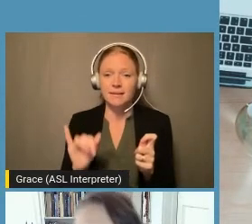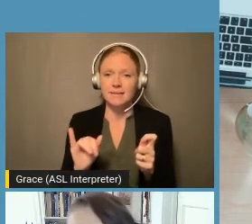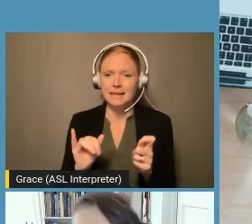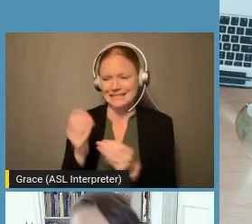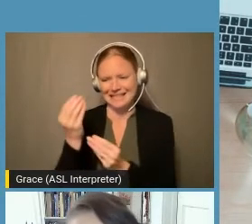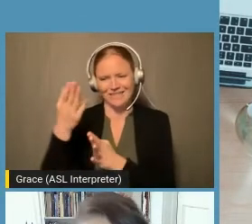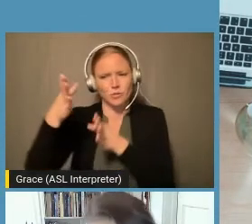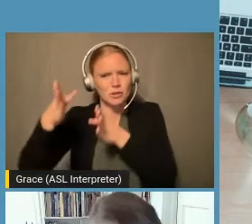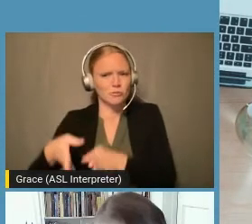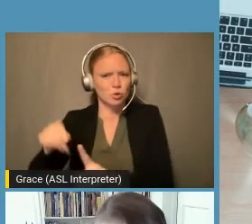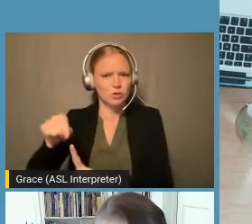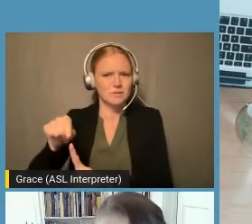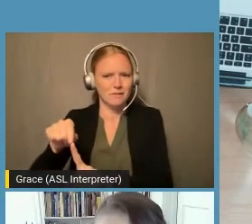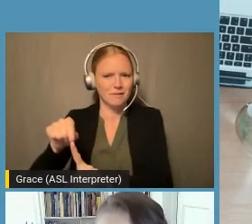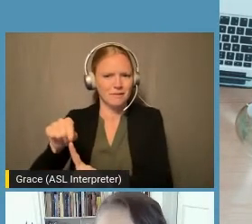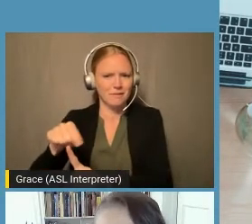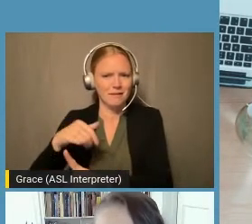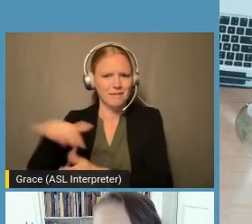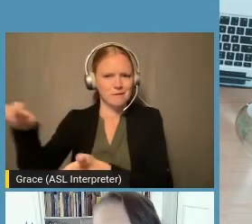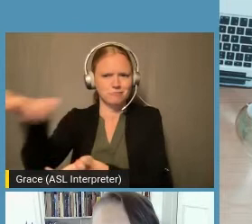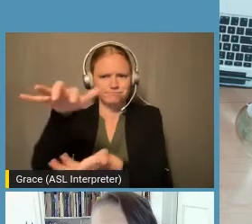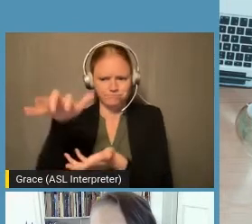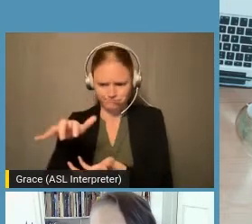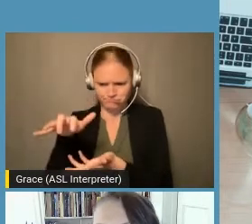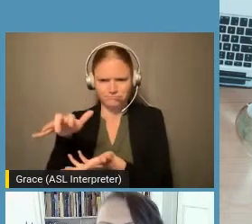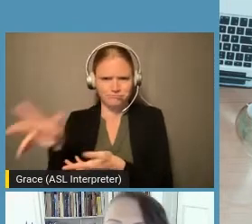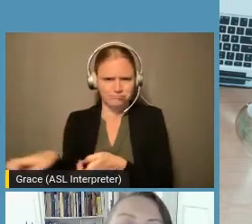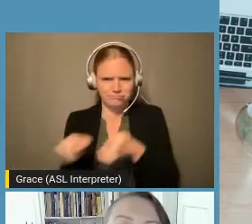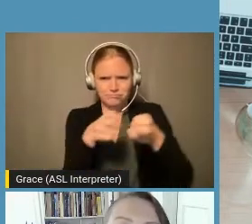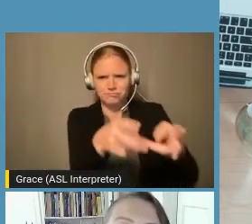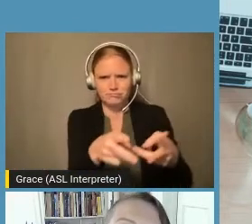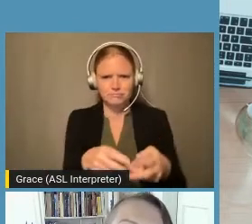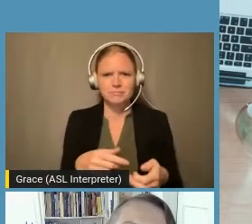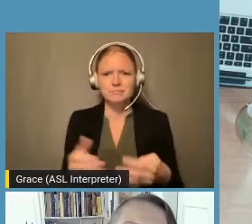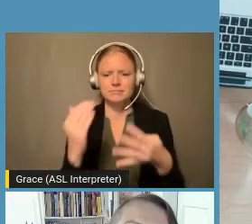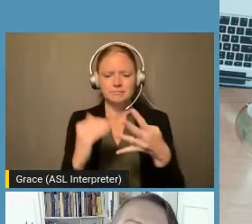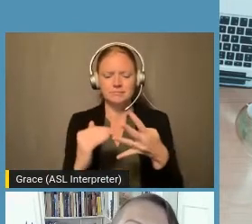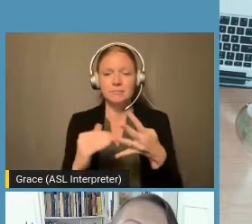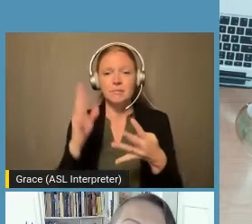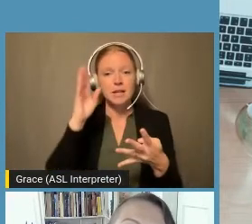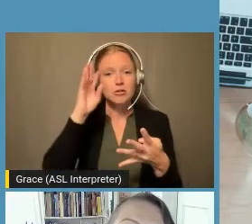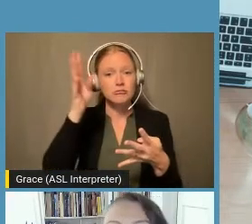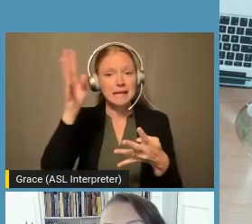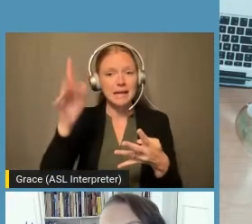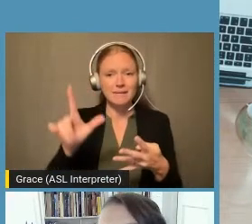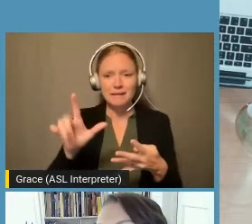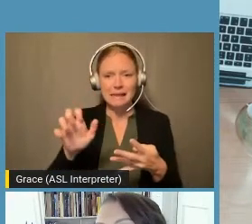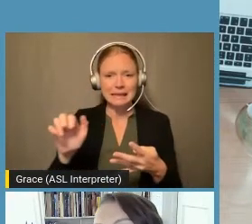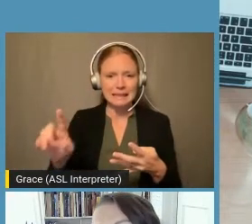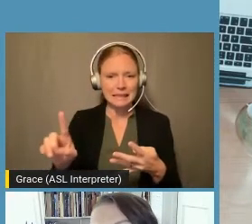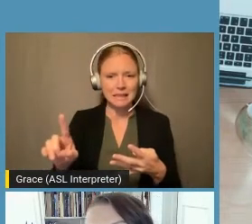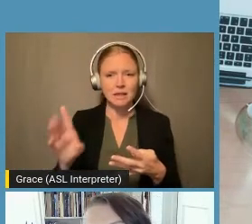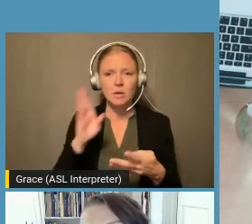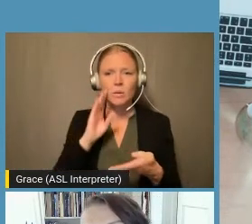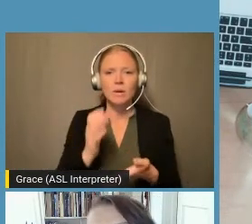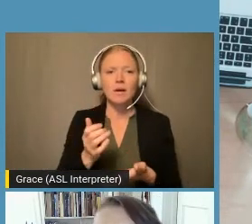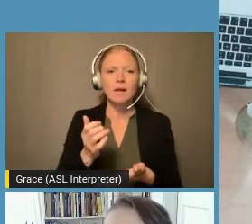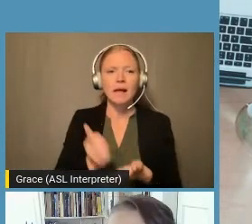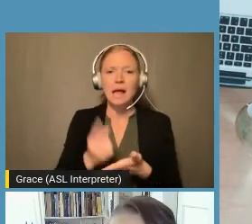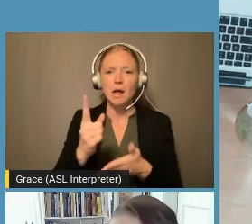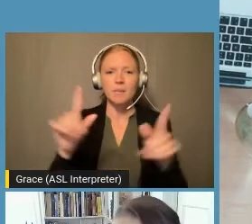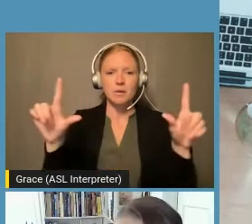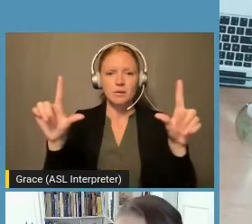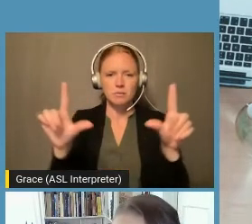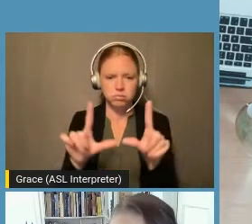information person. The creative lead is somebody who's going to help you resize images or